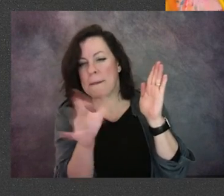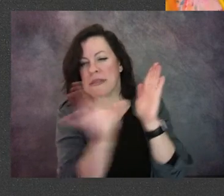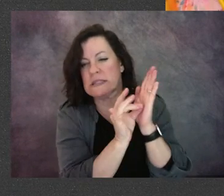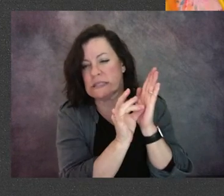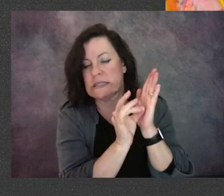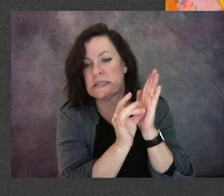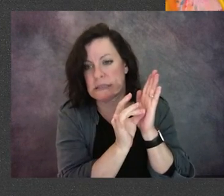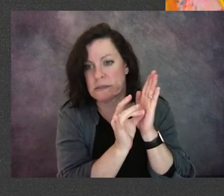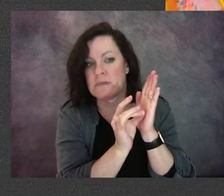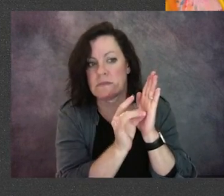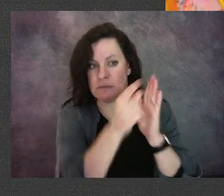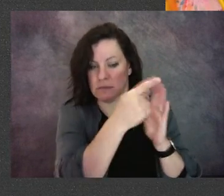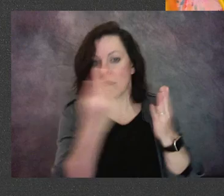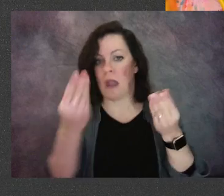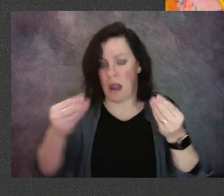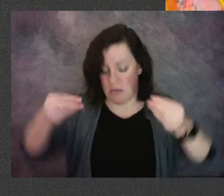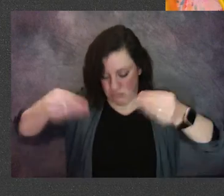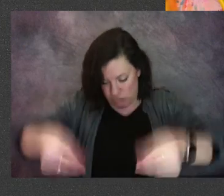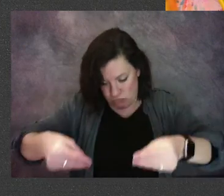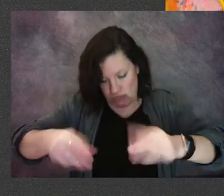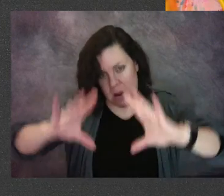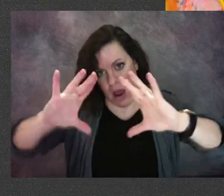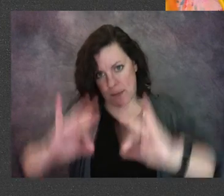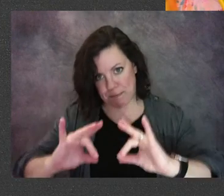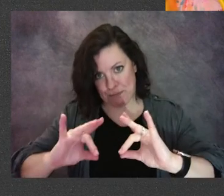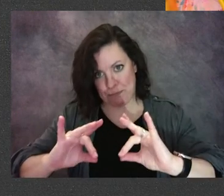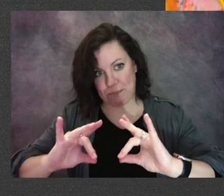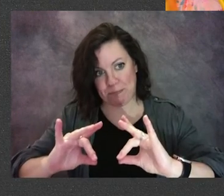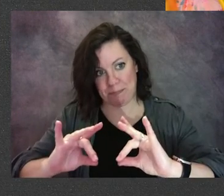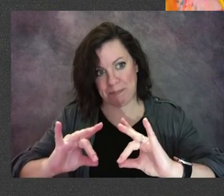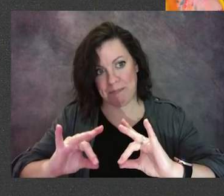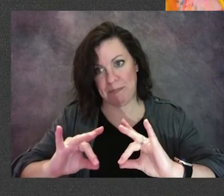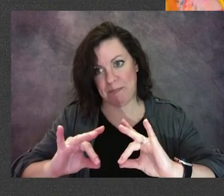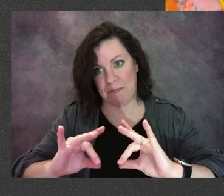Turn it over, two hands.